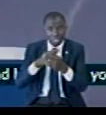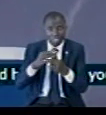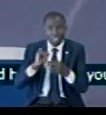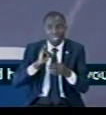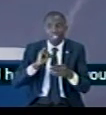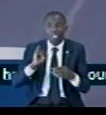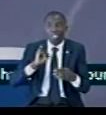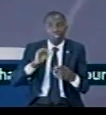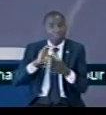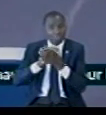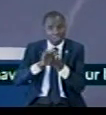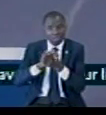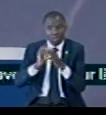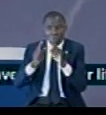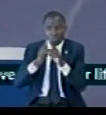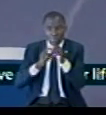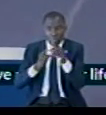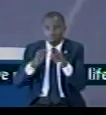Congratulations.